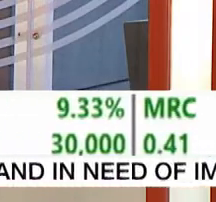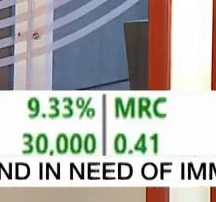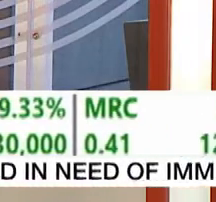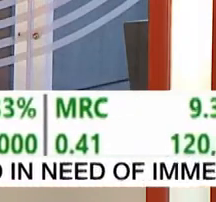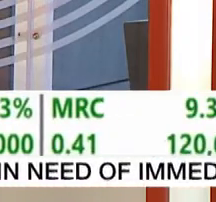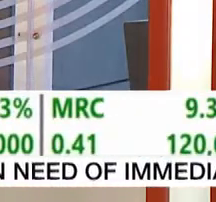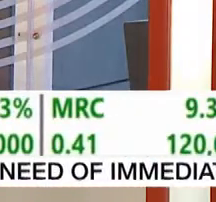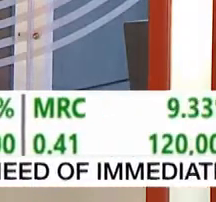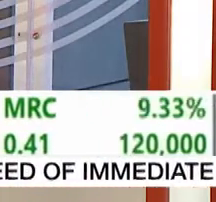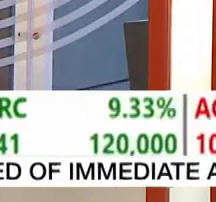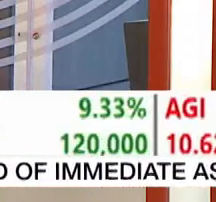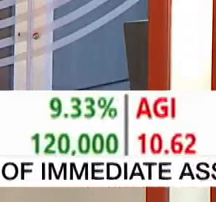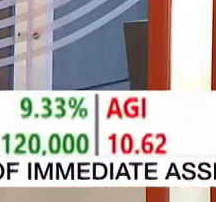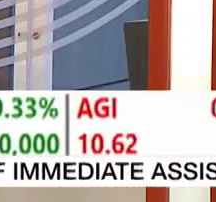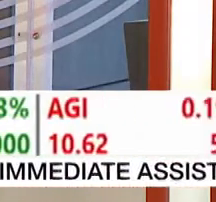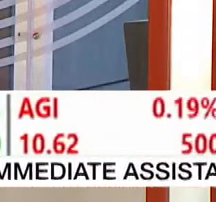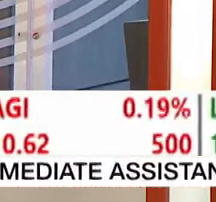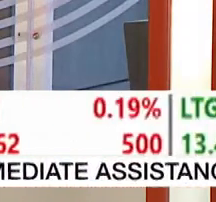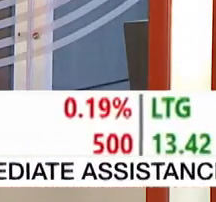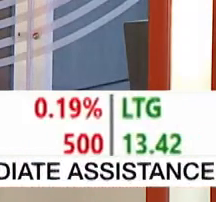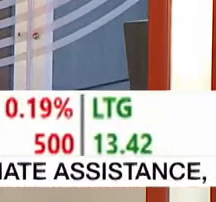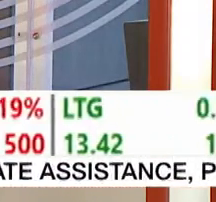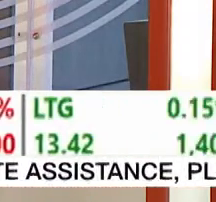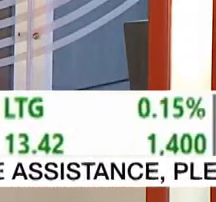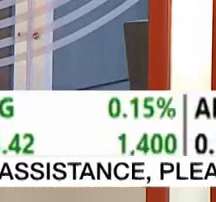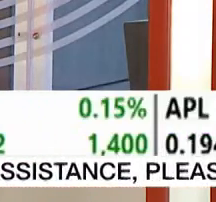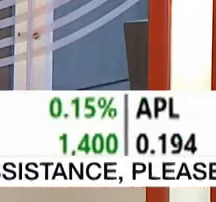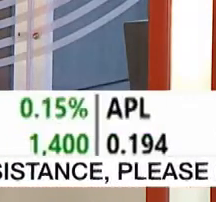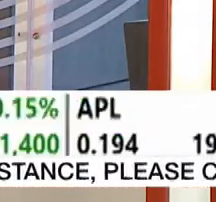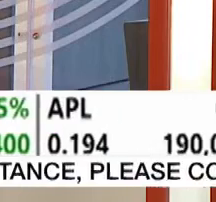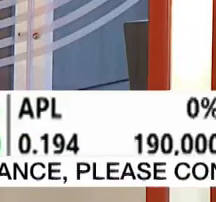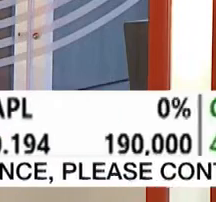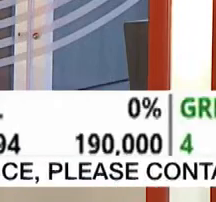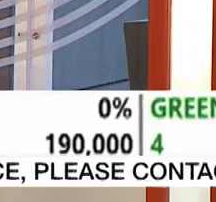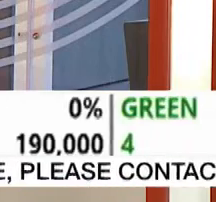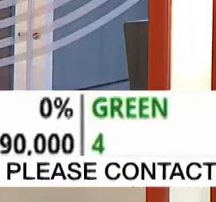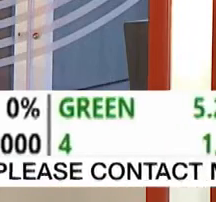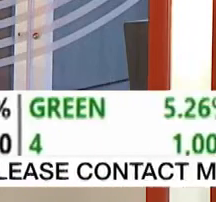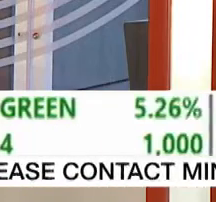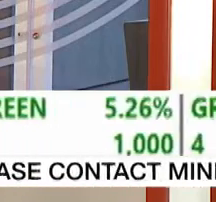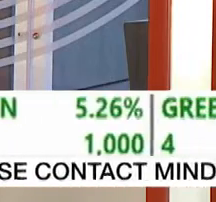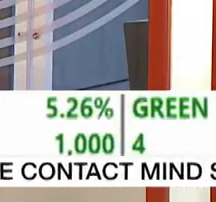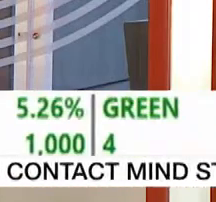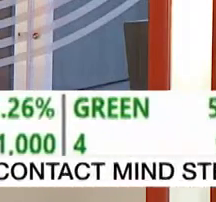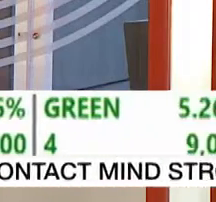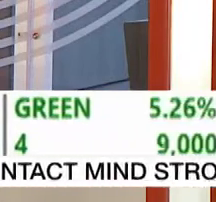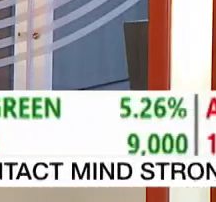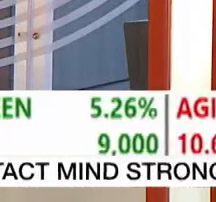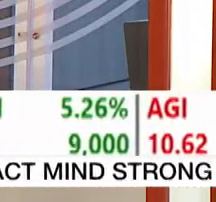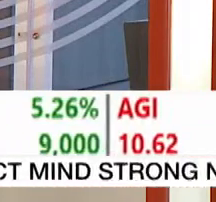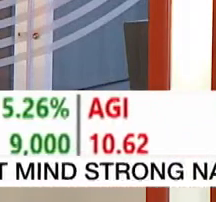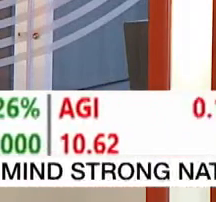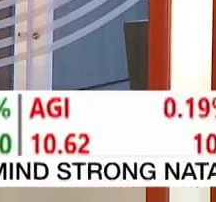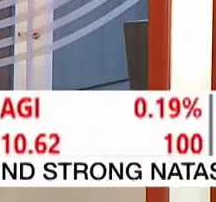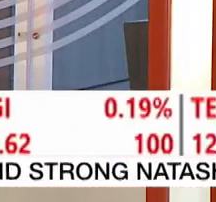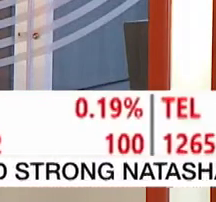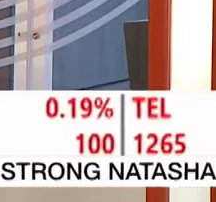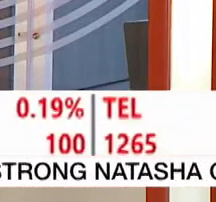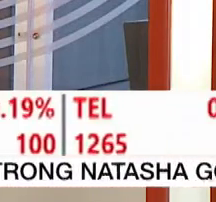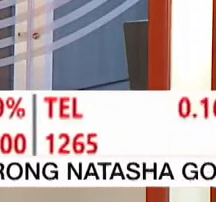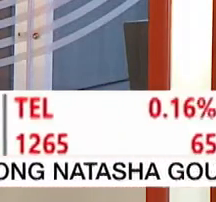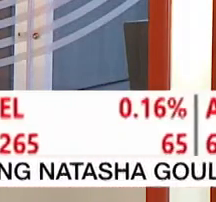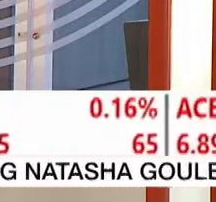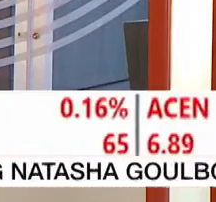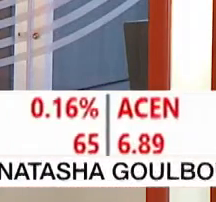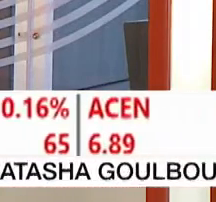In the meantime, the patients, they keep coming. The hospital workers, they're running on empty. One would think this is a description of